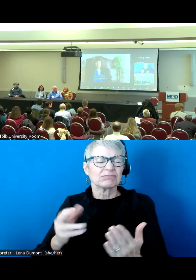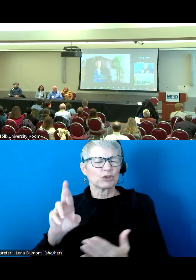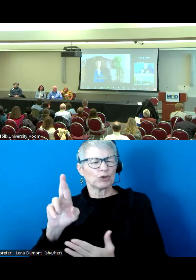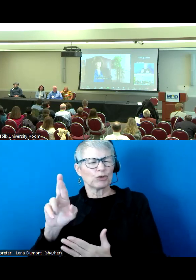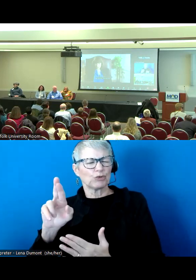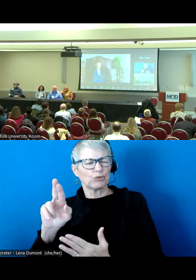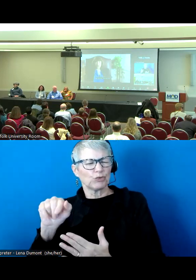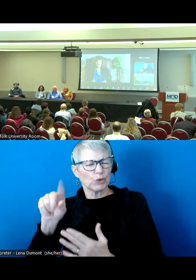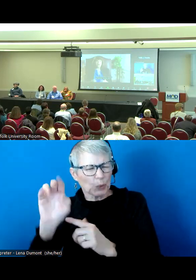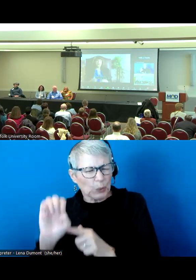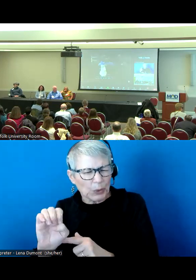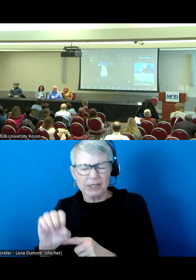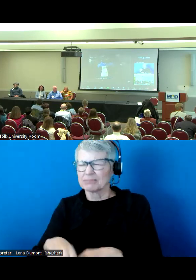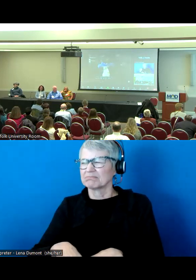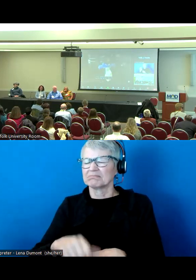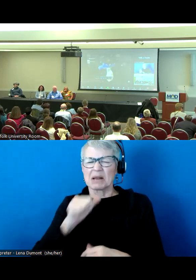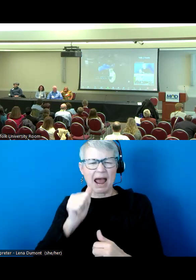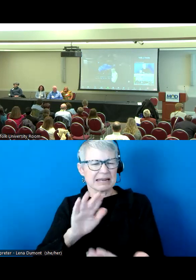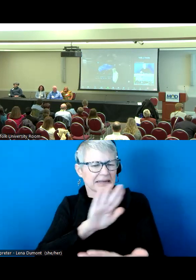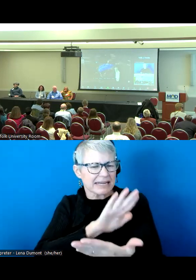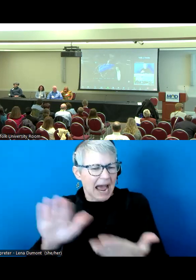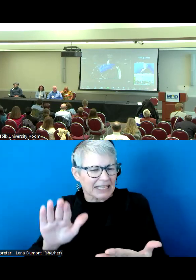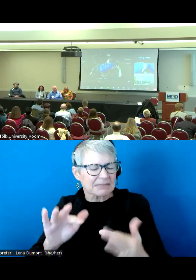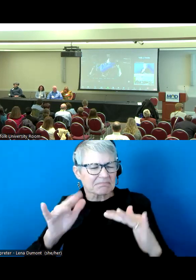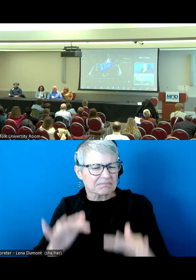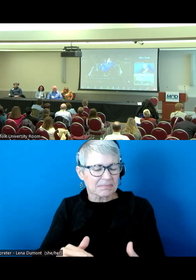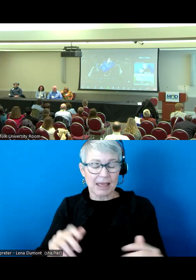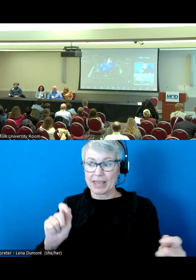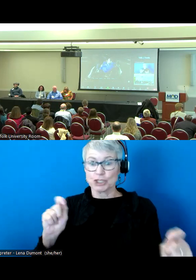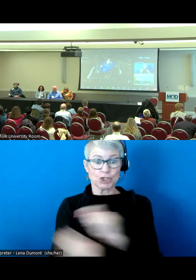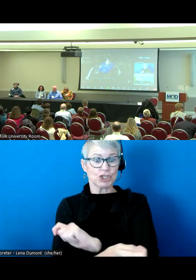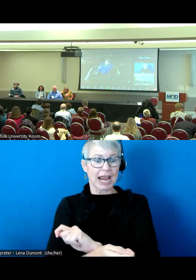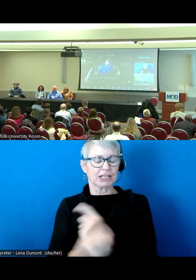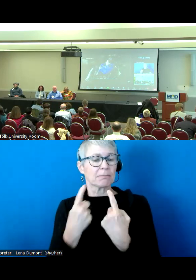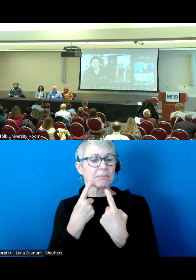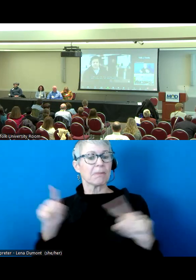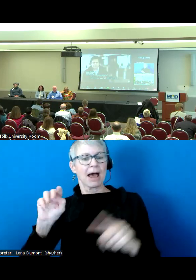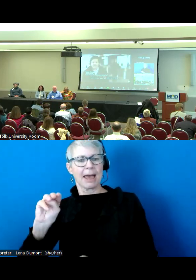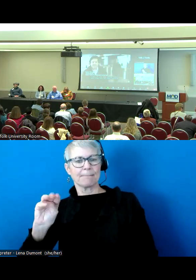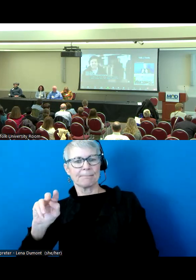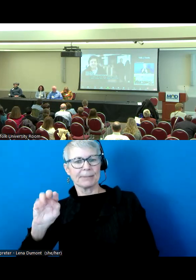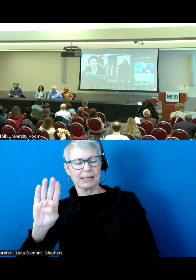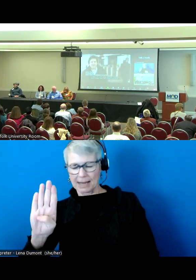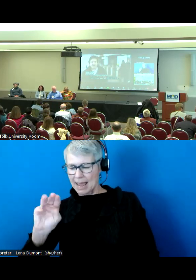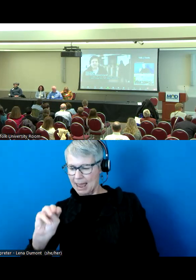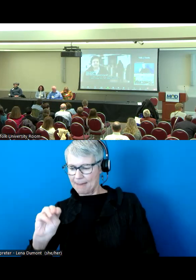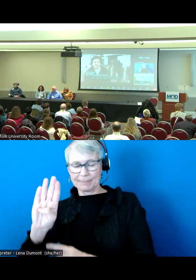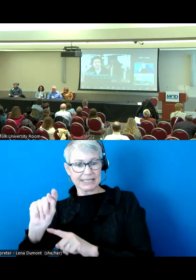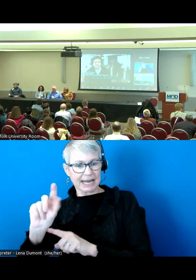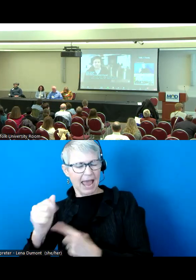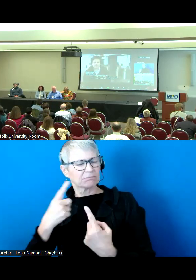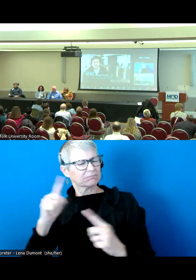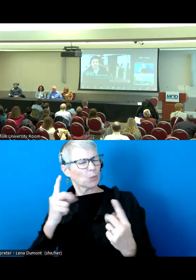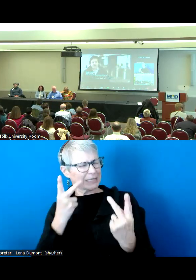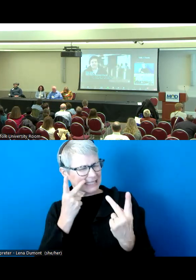you matter, we're working with you, we see you, we hear you. One of the big things that have come out of this